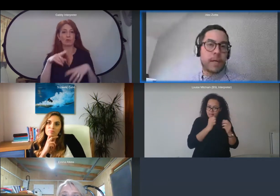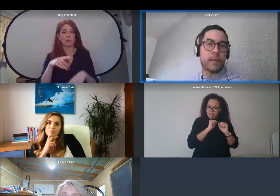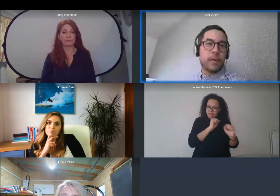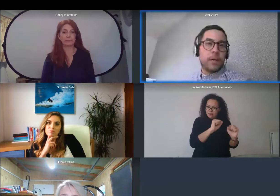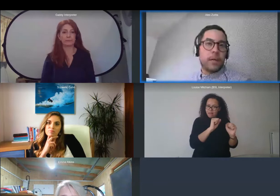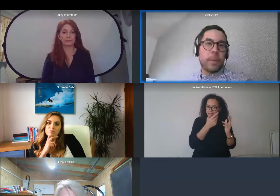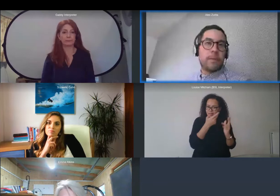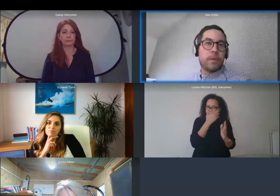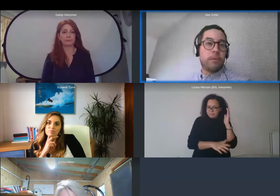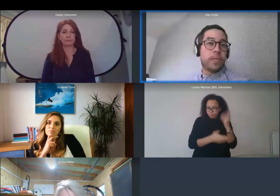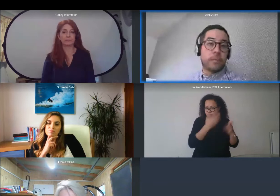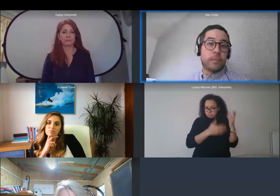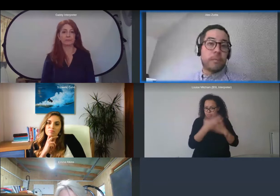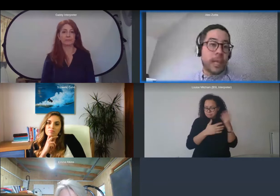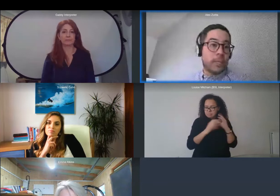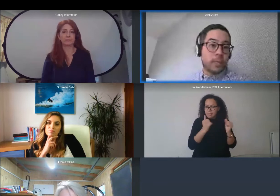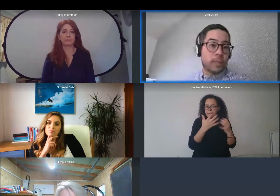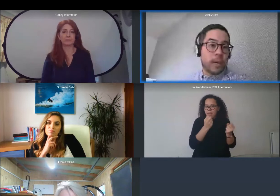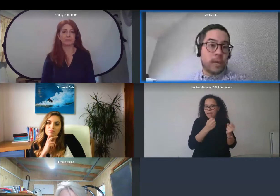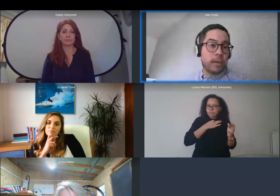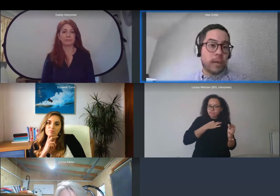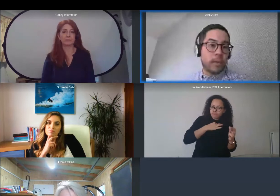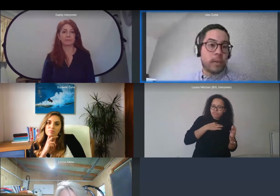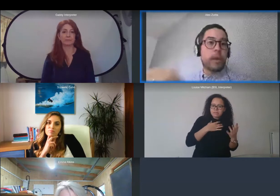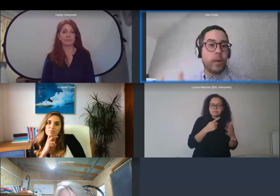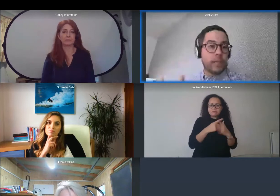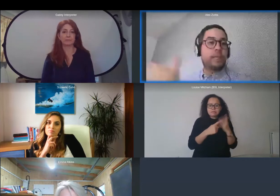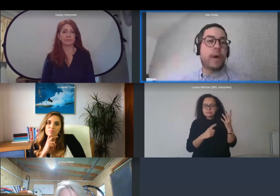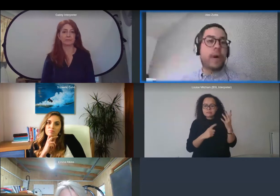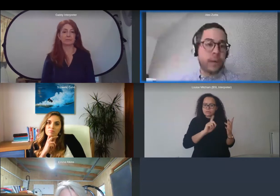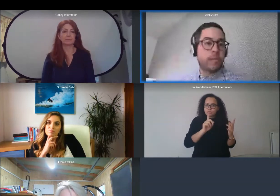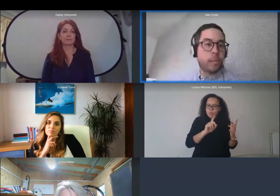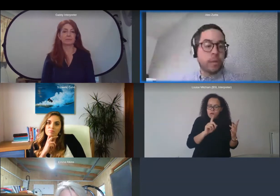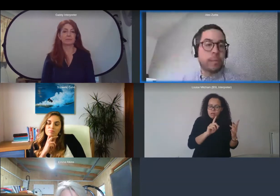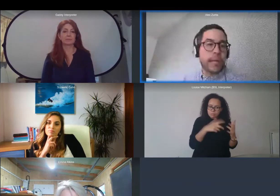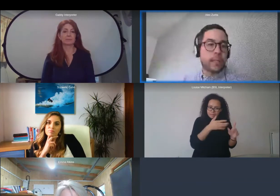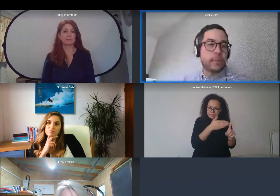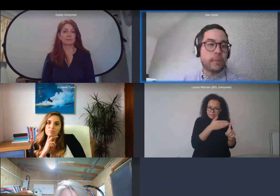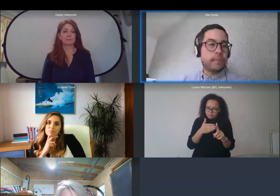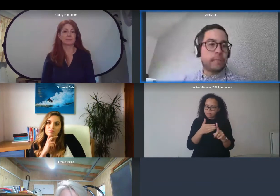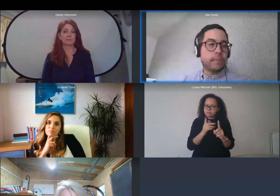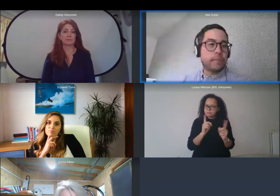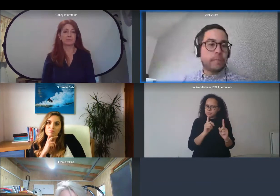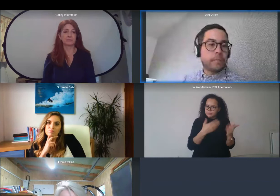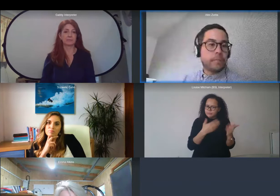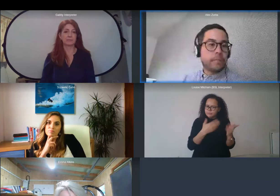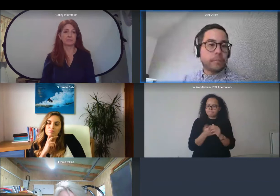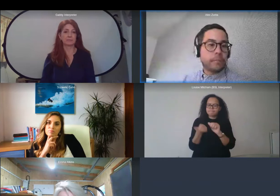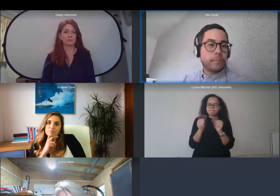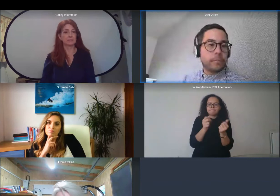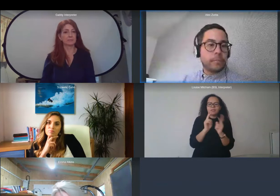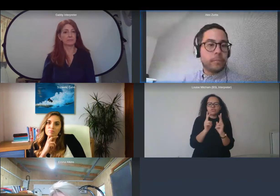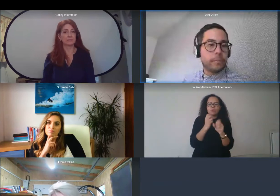And, you know, maybe the risks and mitigations that were identified and therefore put in place. Yeah, I